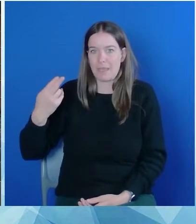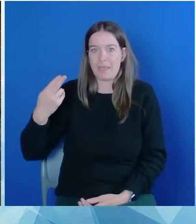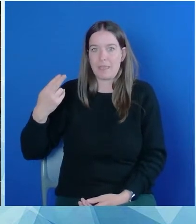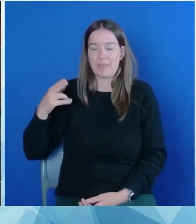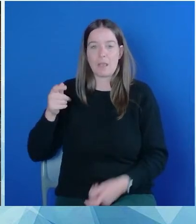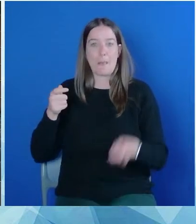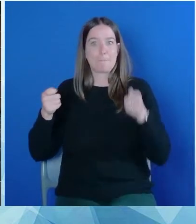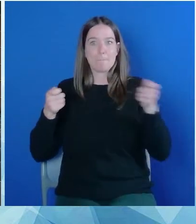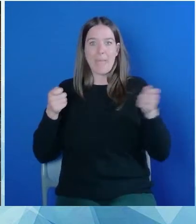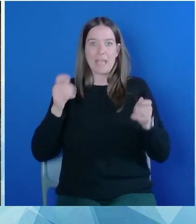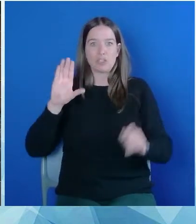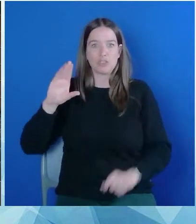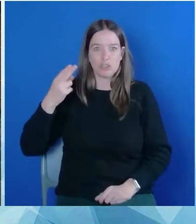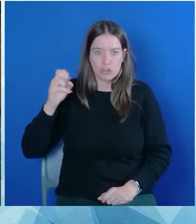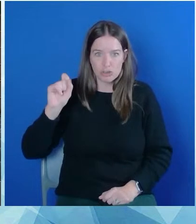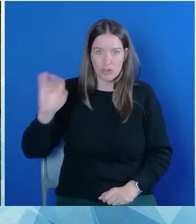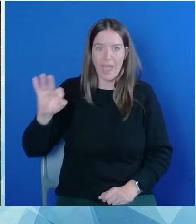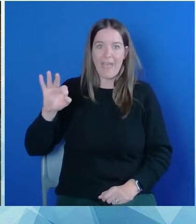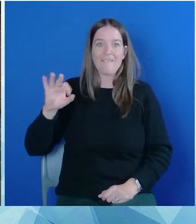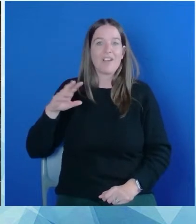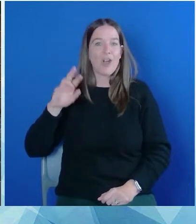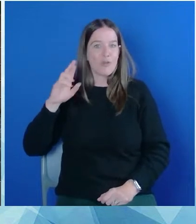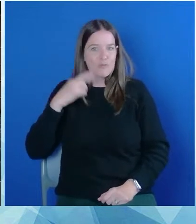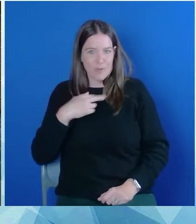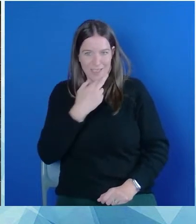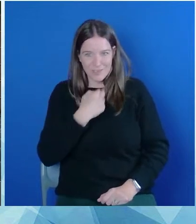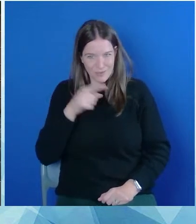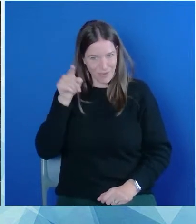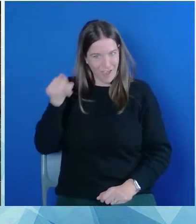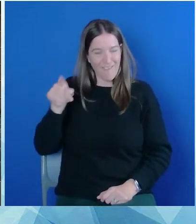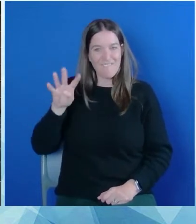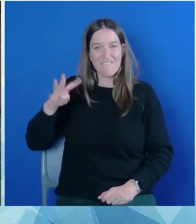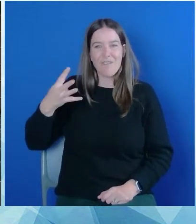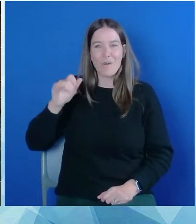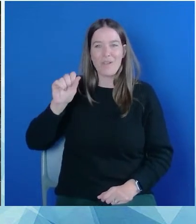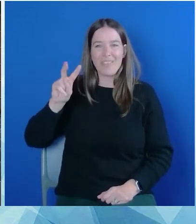is a managing chef at a restaurant on 4th Avenue in Tucson.